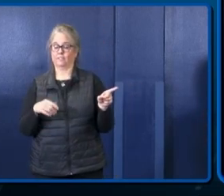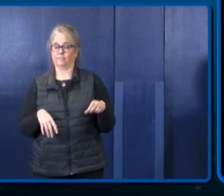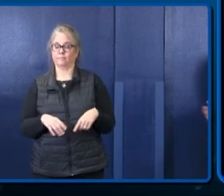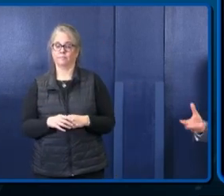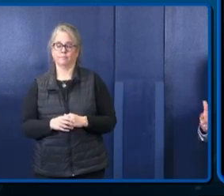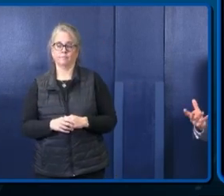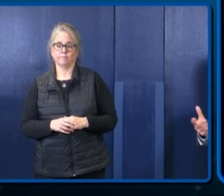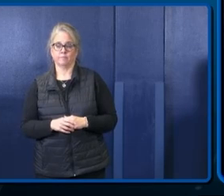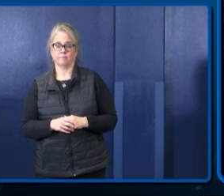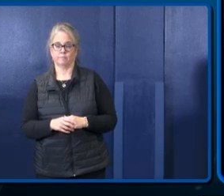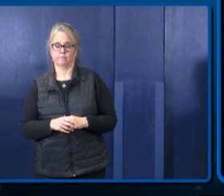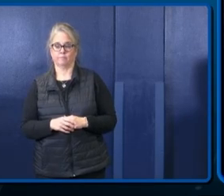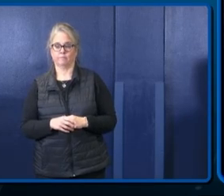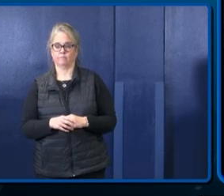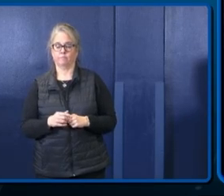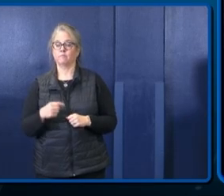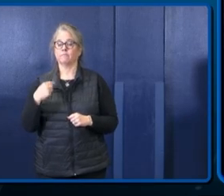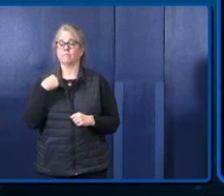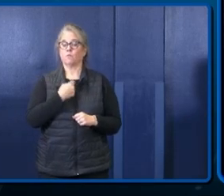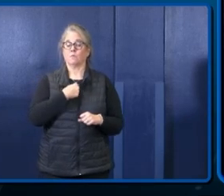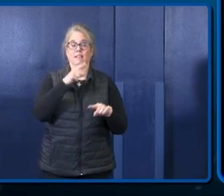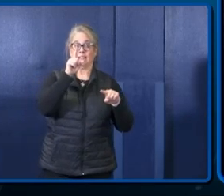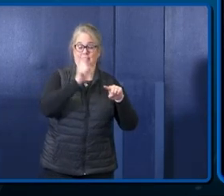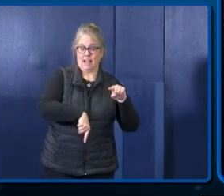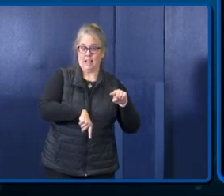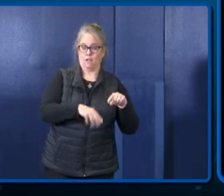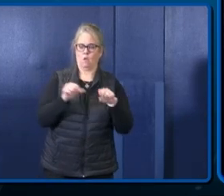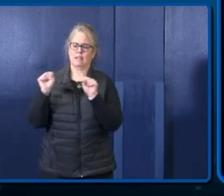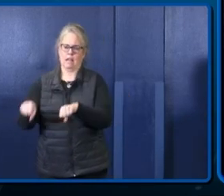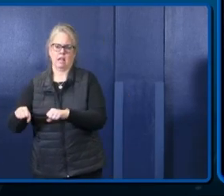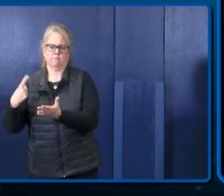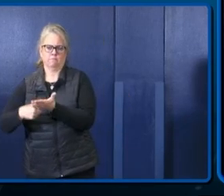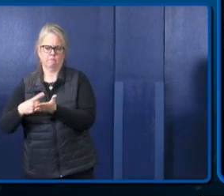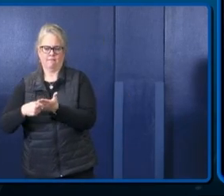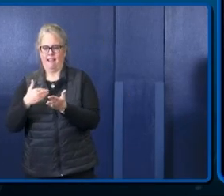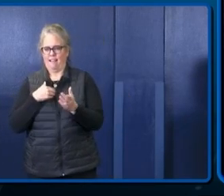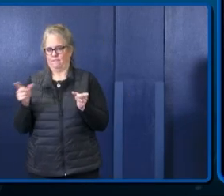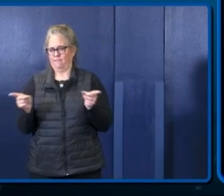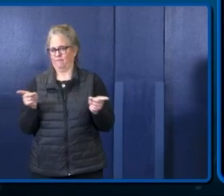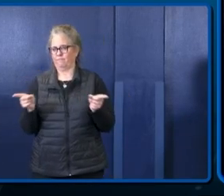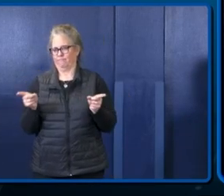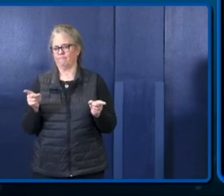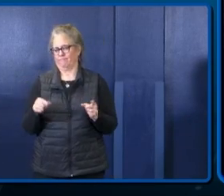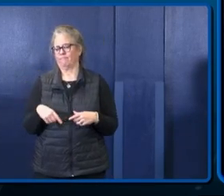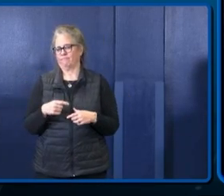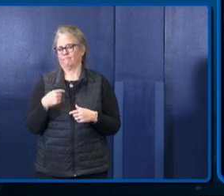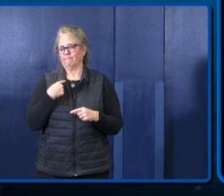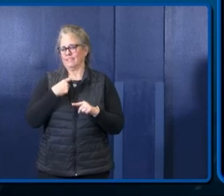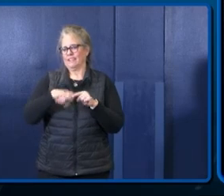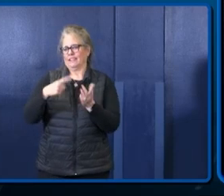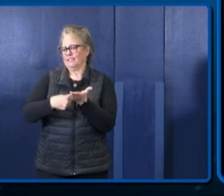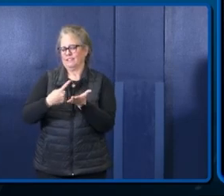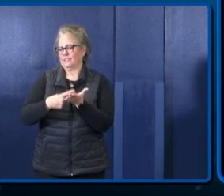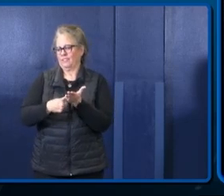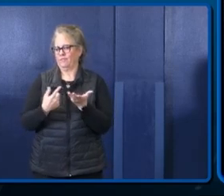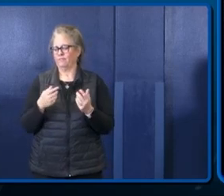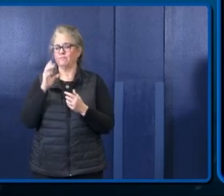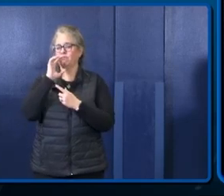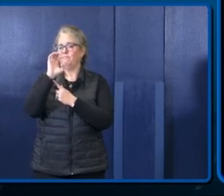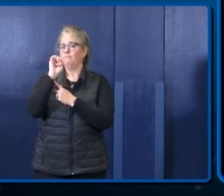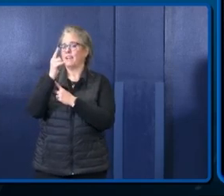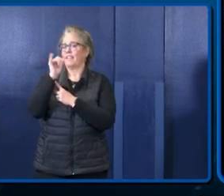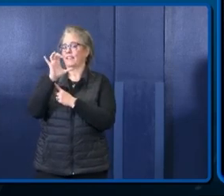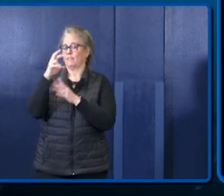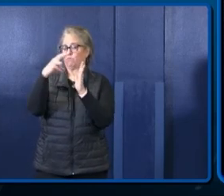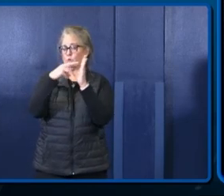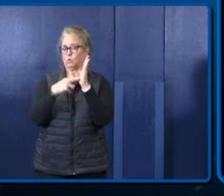and can't talk about, and I've sort of alluded to some of that stuff here today. Our ethics rules say what we can and can't say as it relates to our practice of